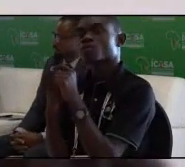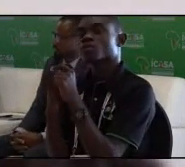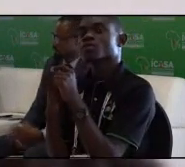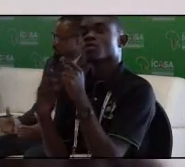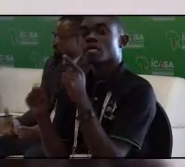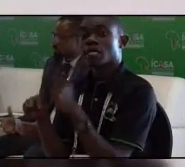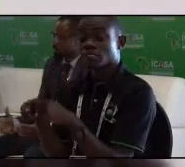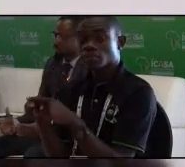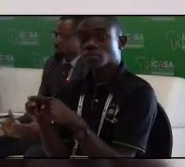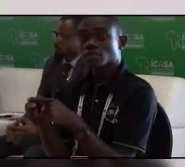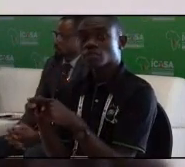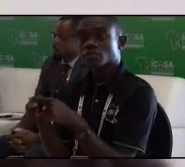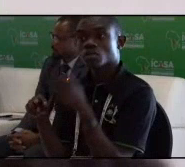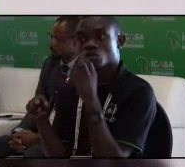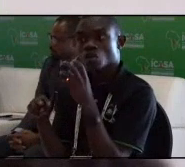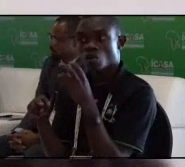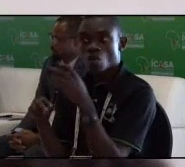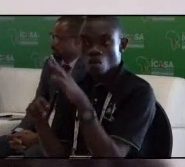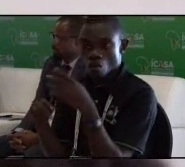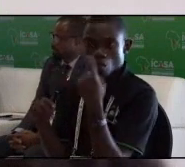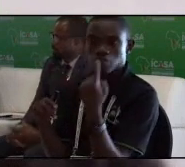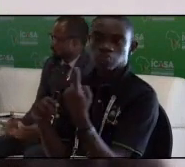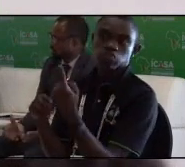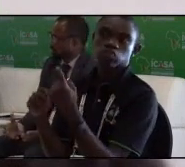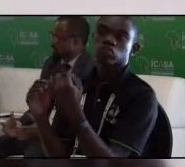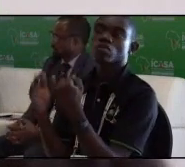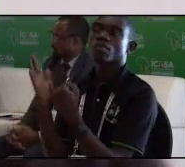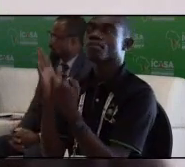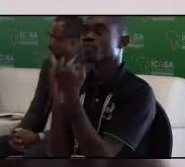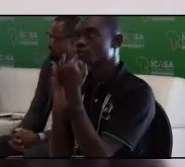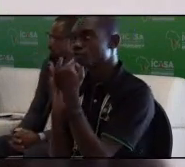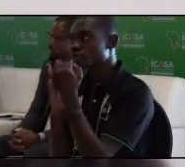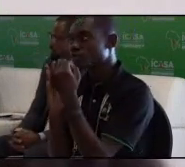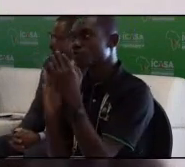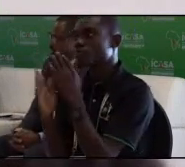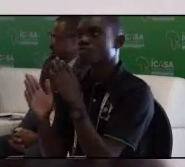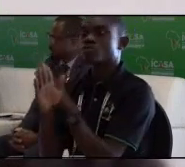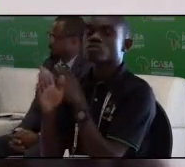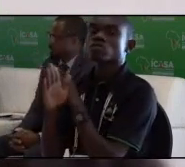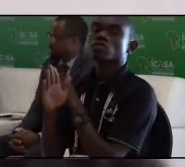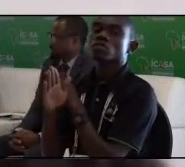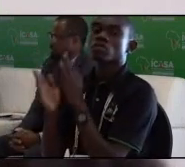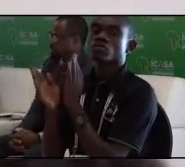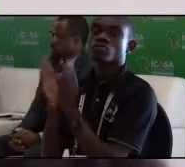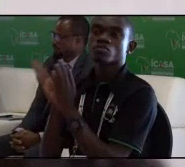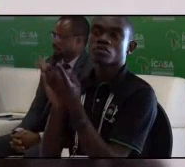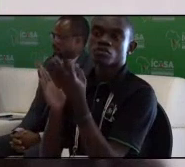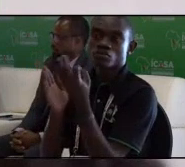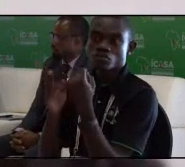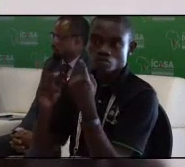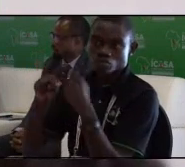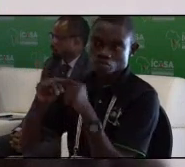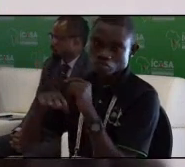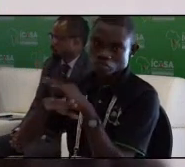from those tests, and outcomes from those testing has helped us to improve our prevention packages as well as our care and treatment packages.